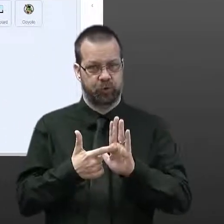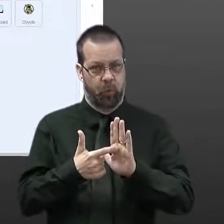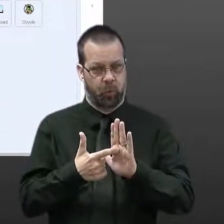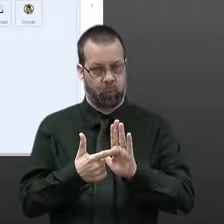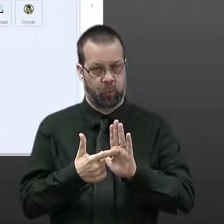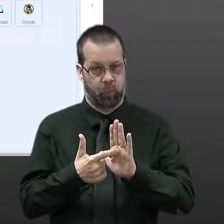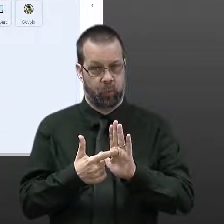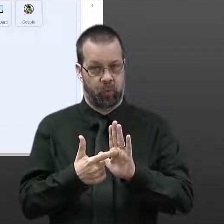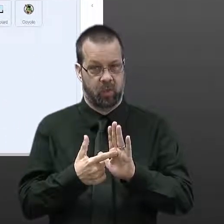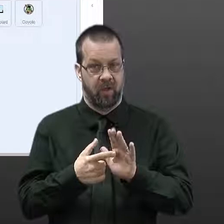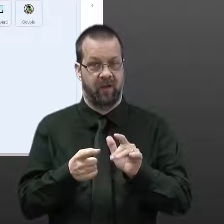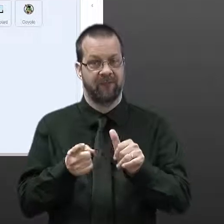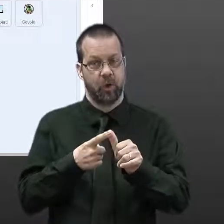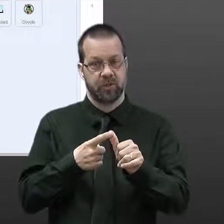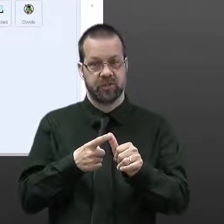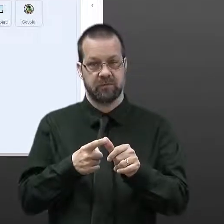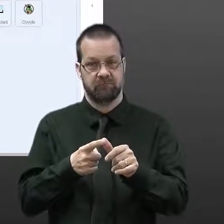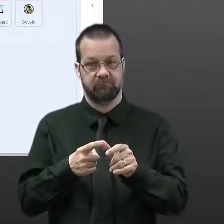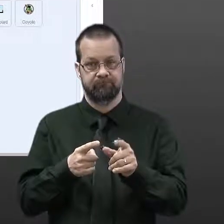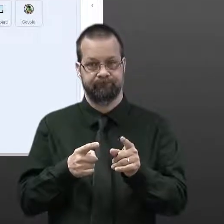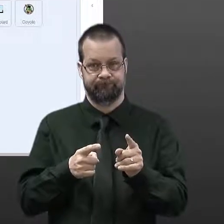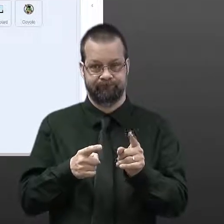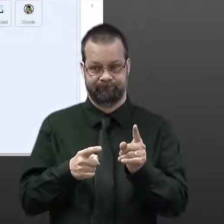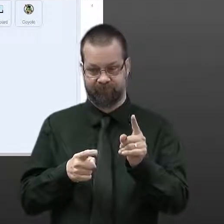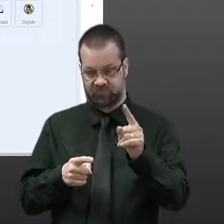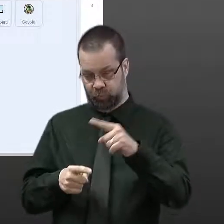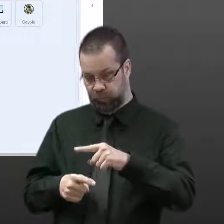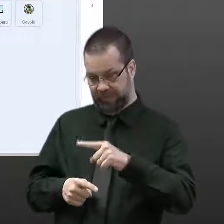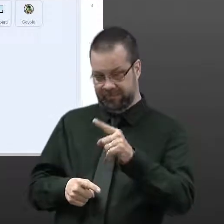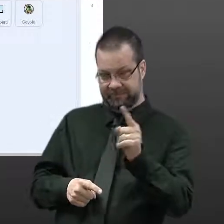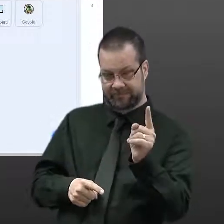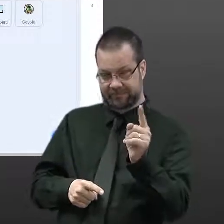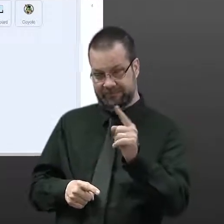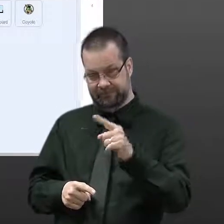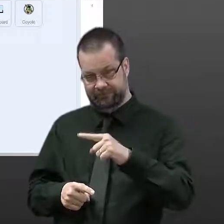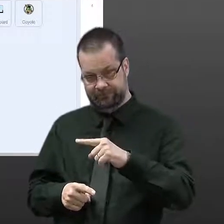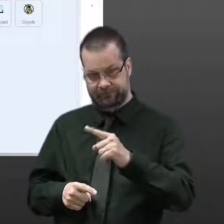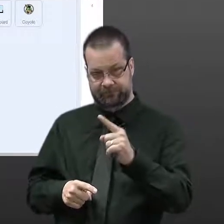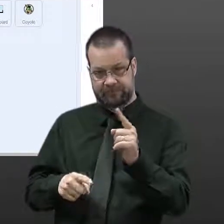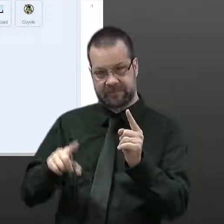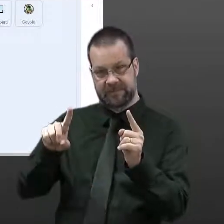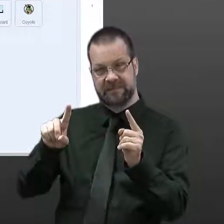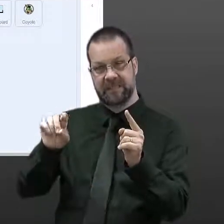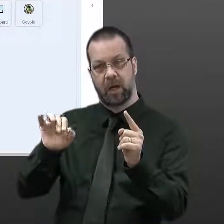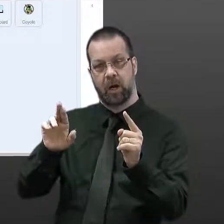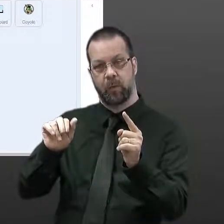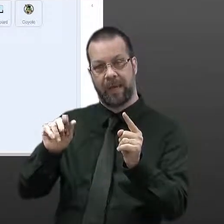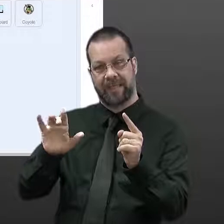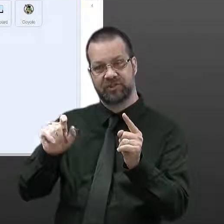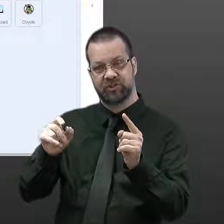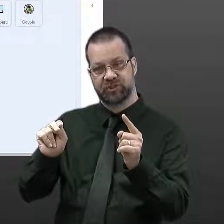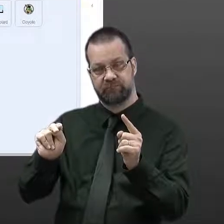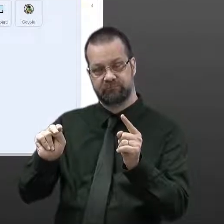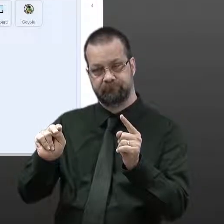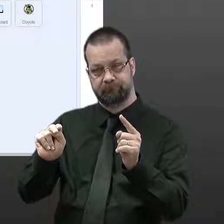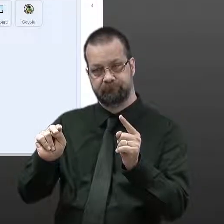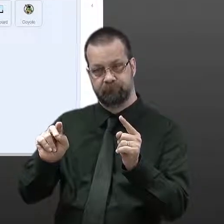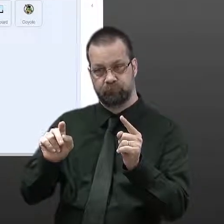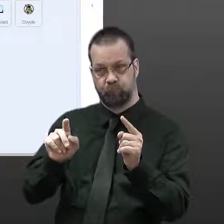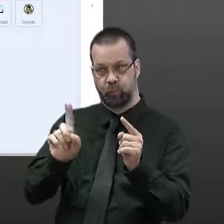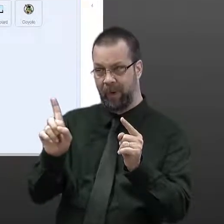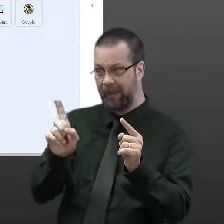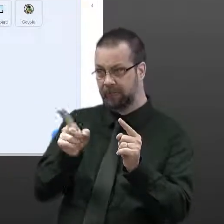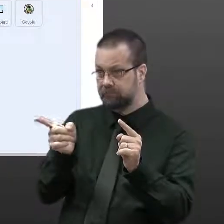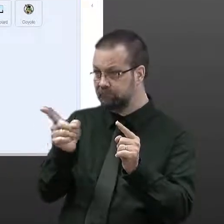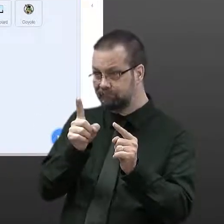thing that we're going to do is set up an initial direction for our basketball, which way it points. So you can